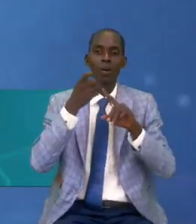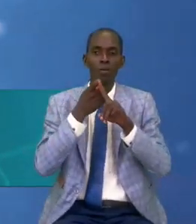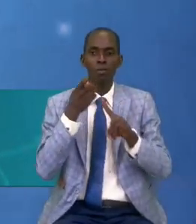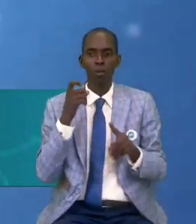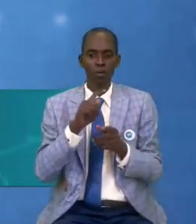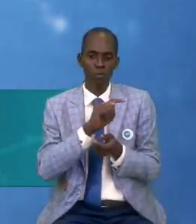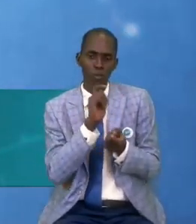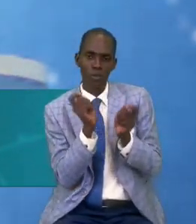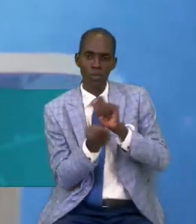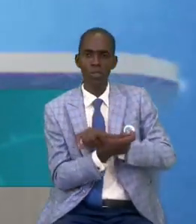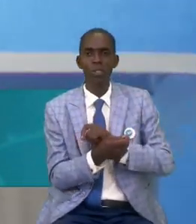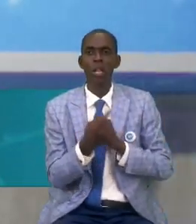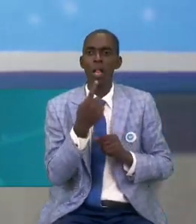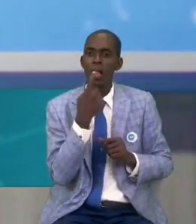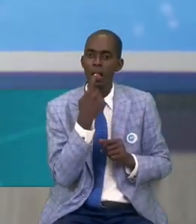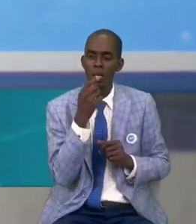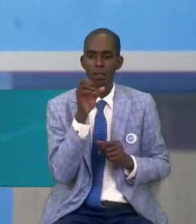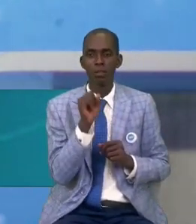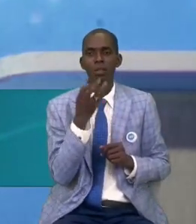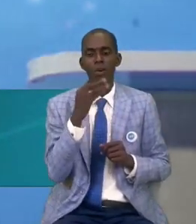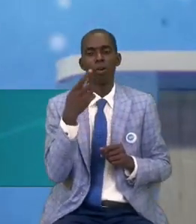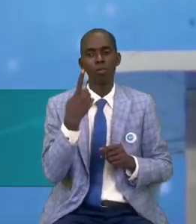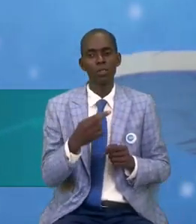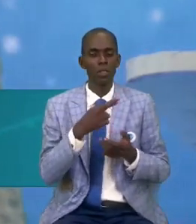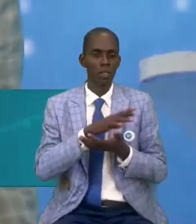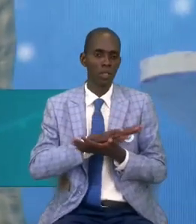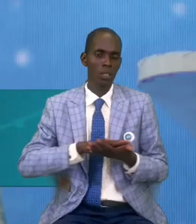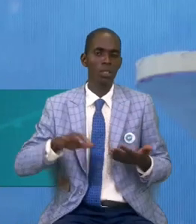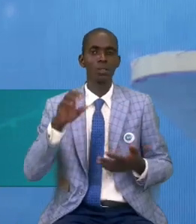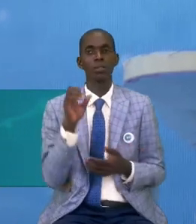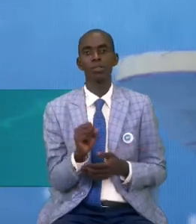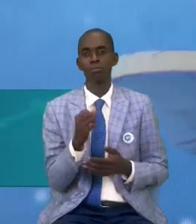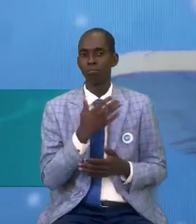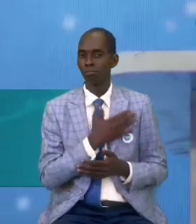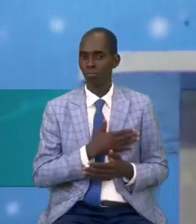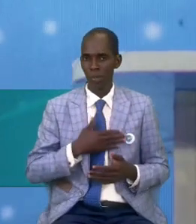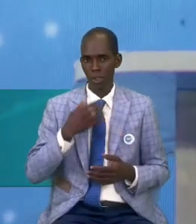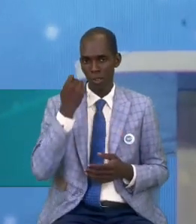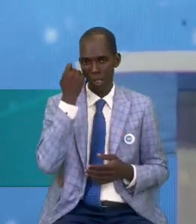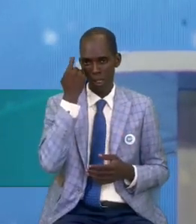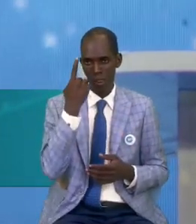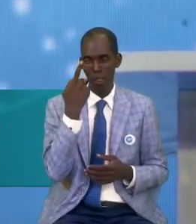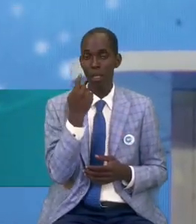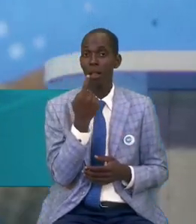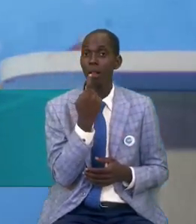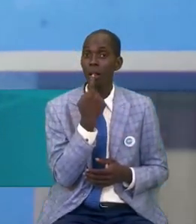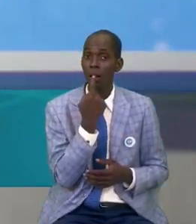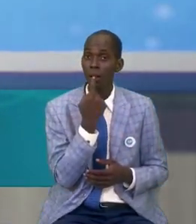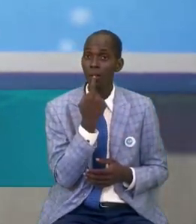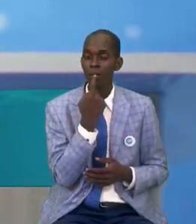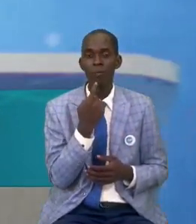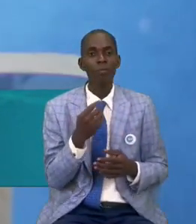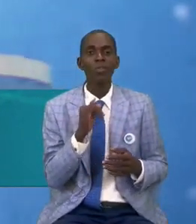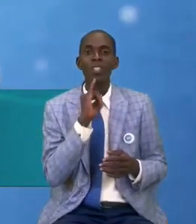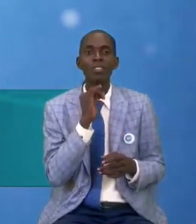righteous. Please understand, the tongue is just like, you know, tissue. The tongue is just like,